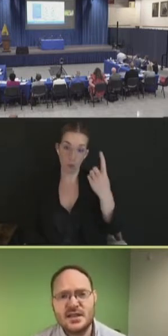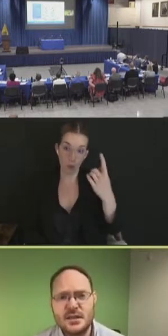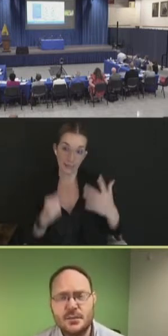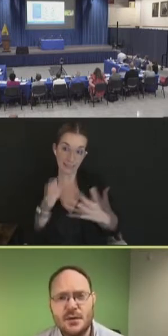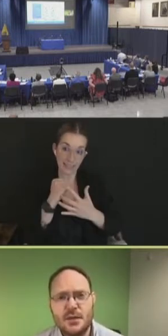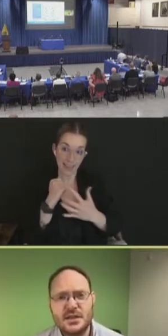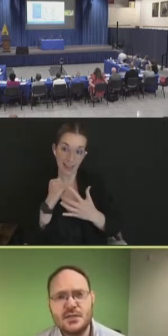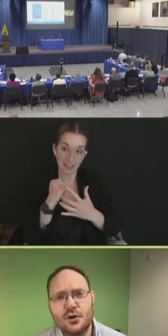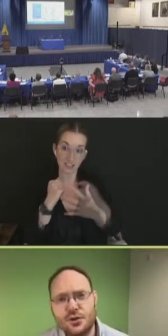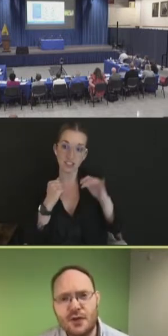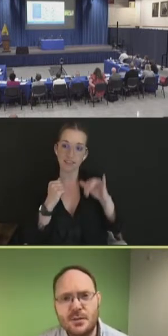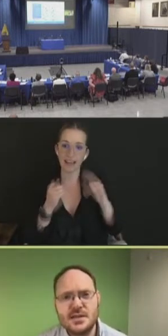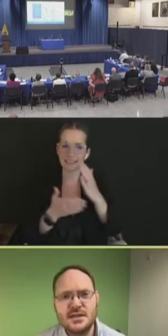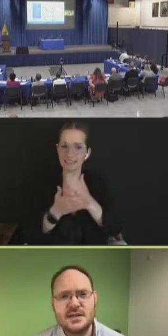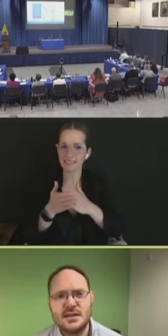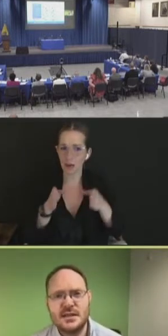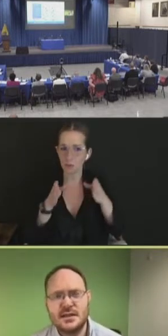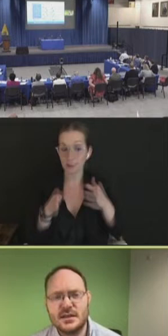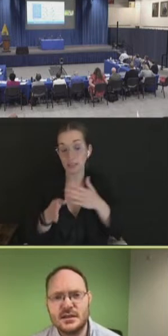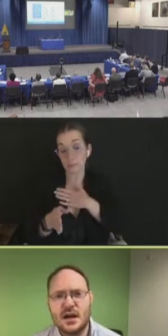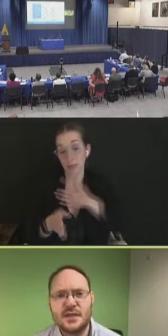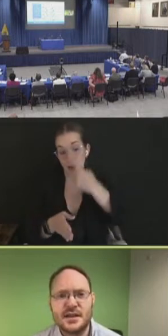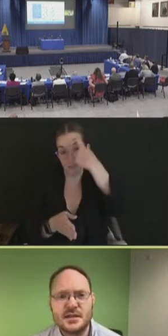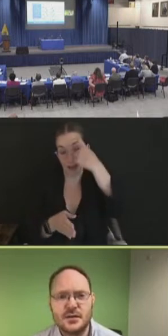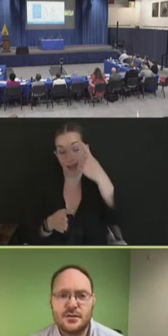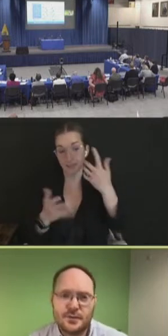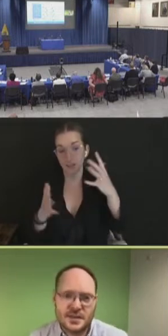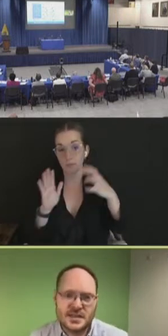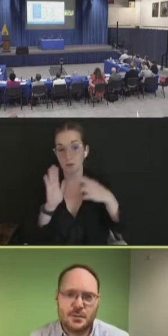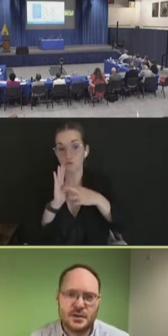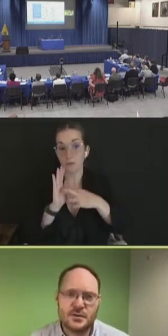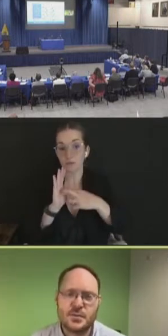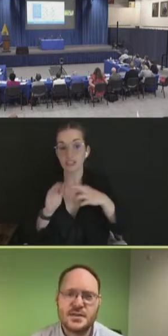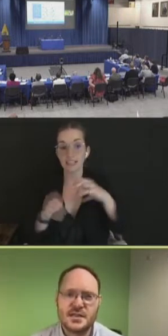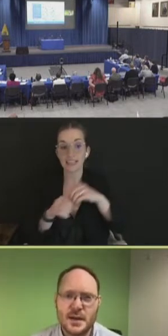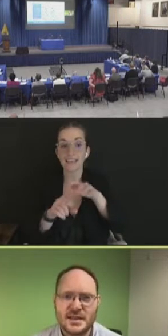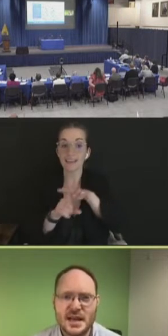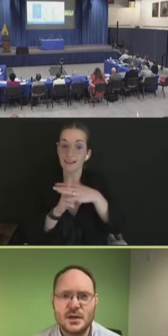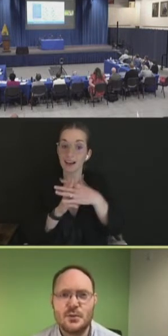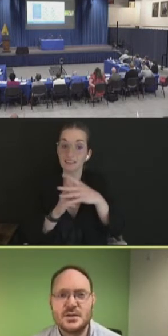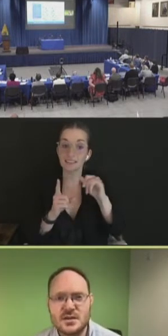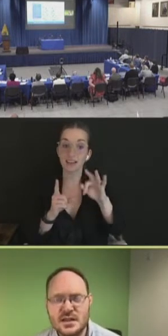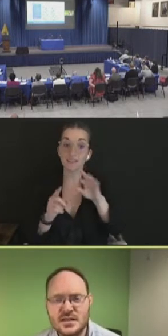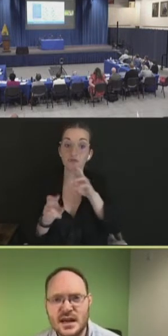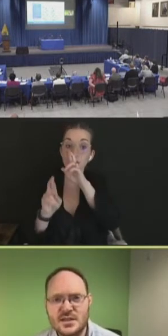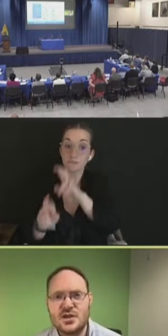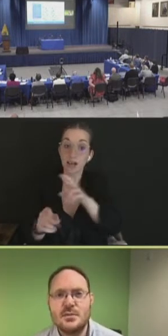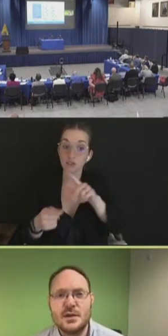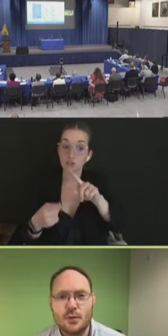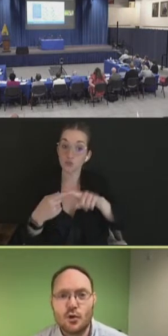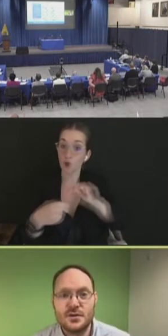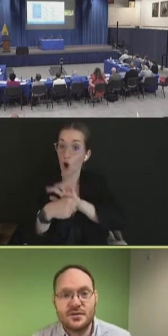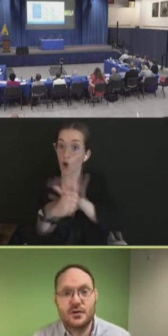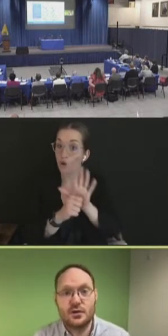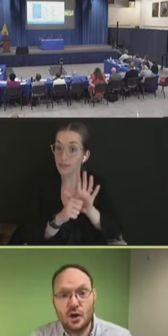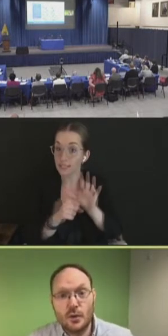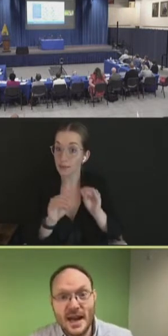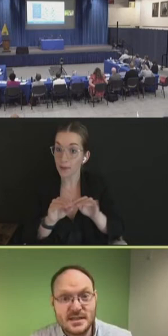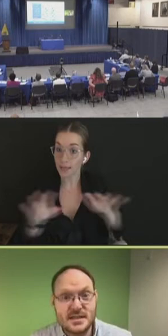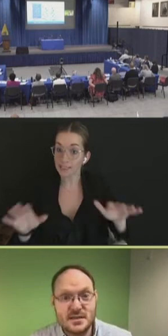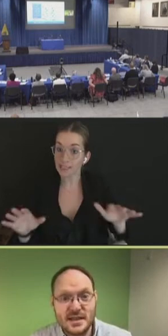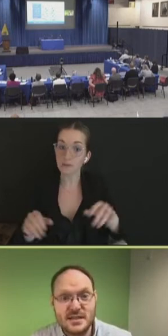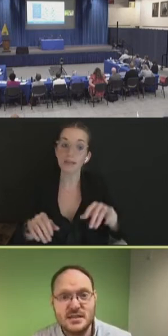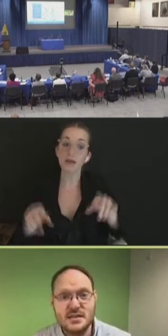ways actually in my mind has been represented in the context of, for example, the response to the pandemic, but is extremely important for